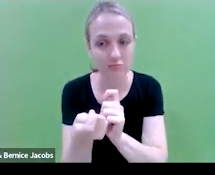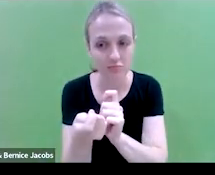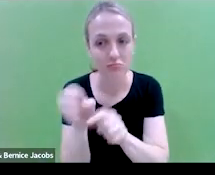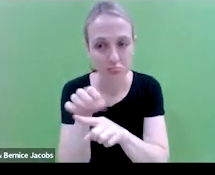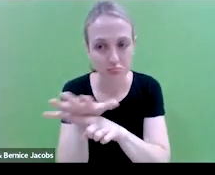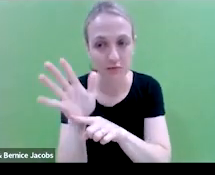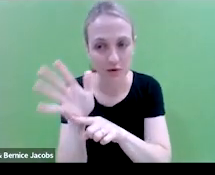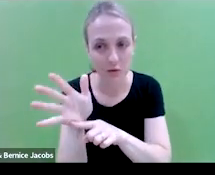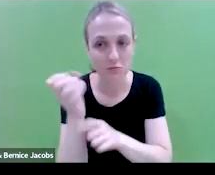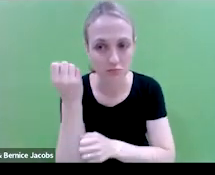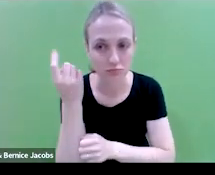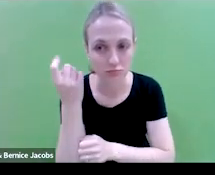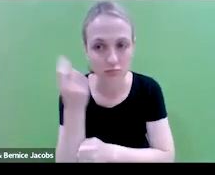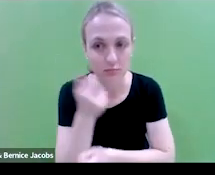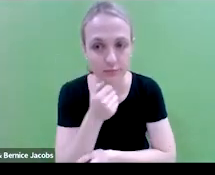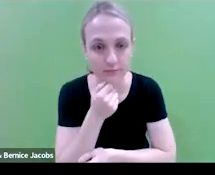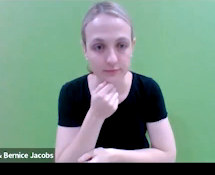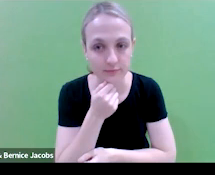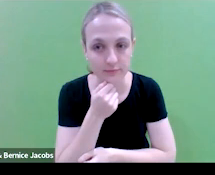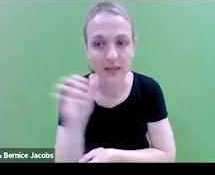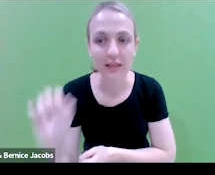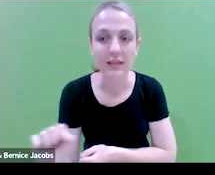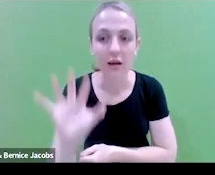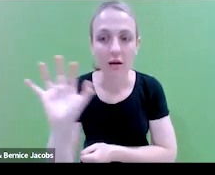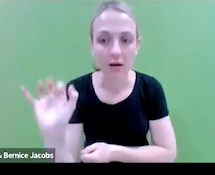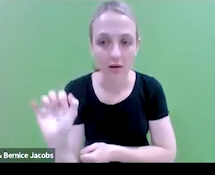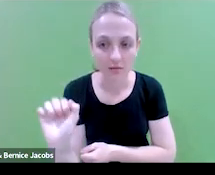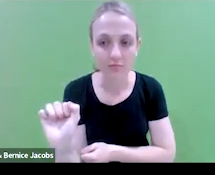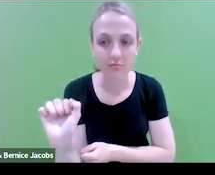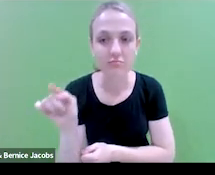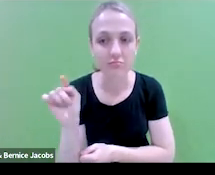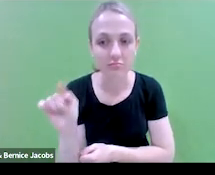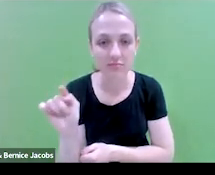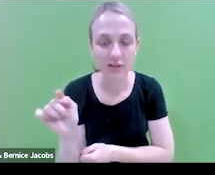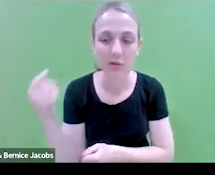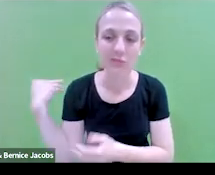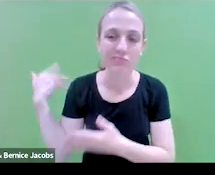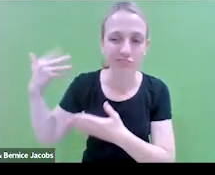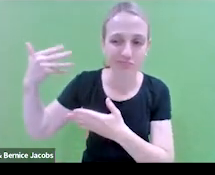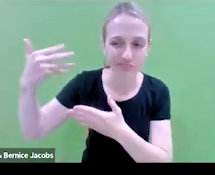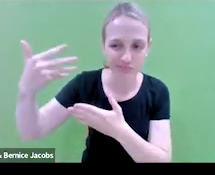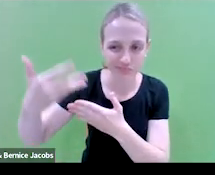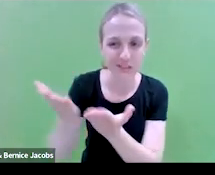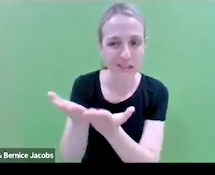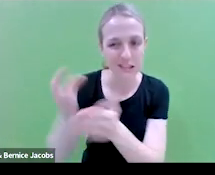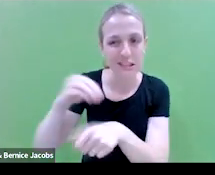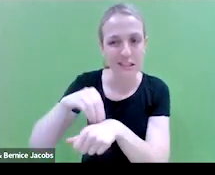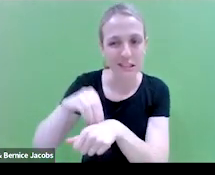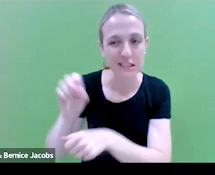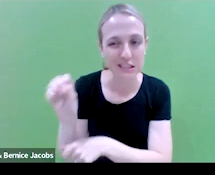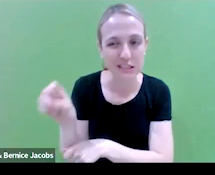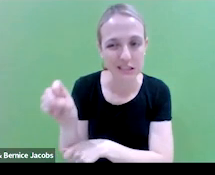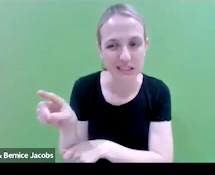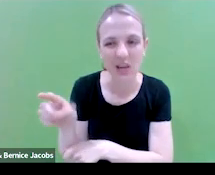then, I mean, South Africa's at a deficit for school environments more generally,